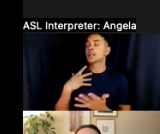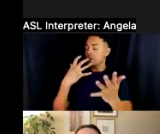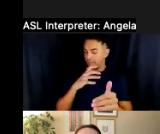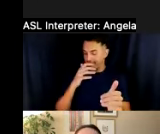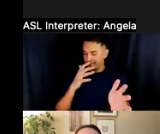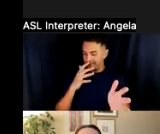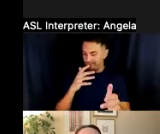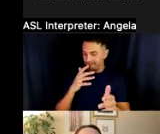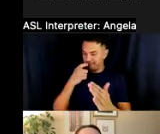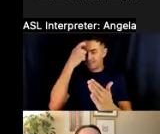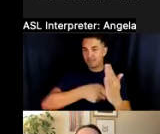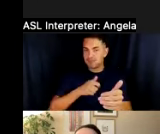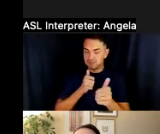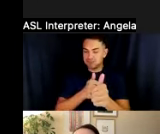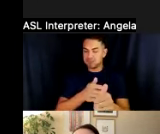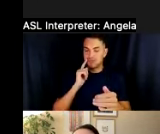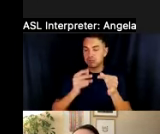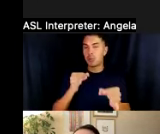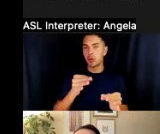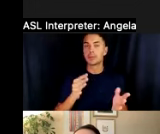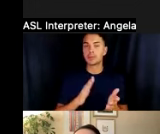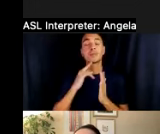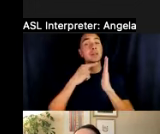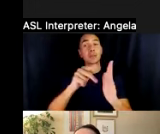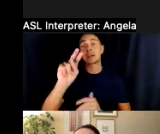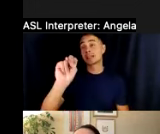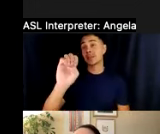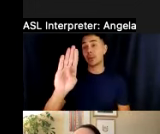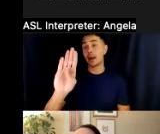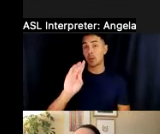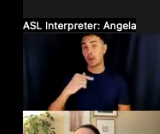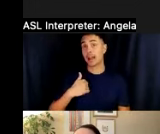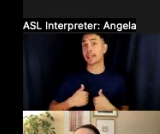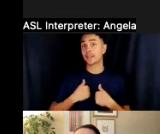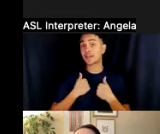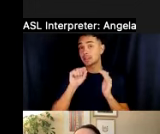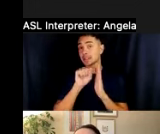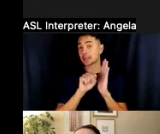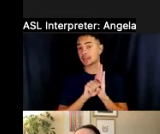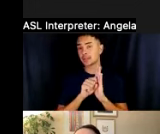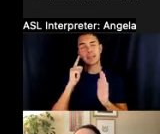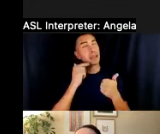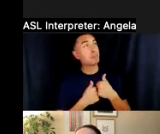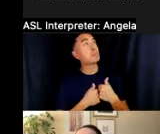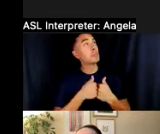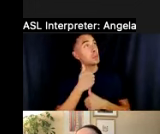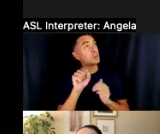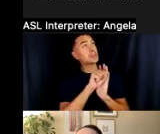want to have done. For example, in the state of Nebraska where I live, and I think in most other